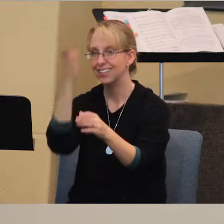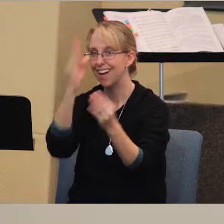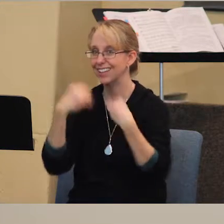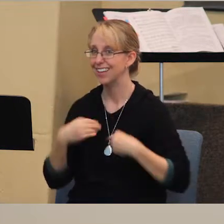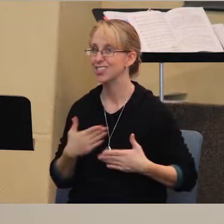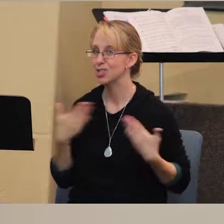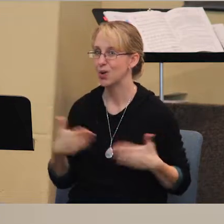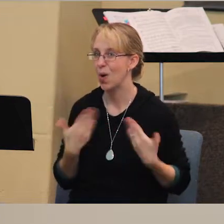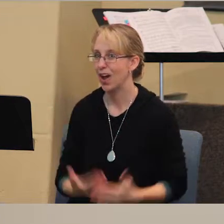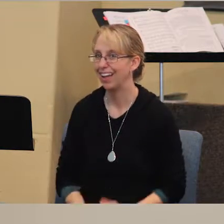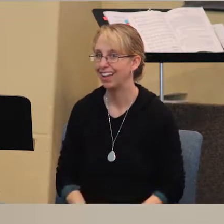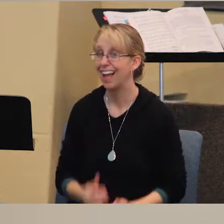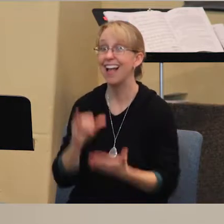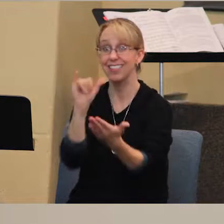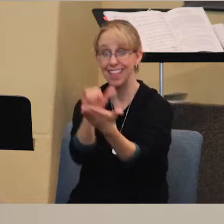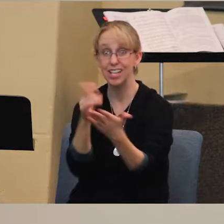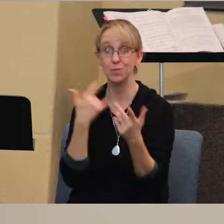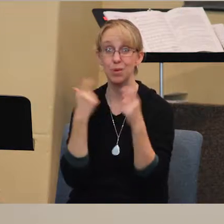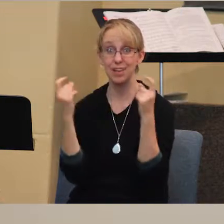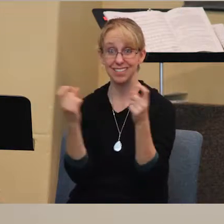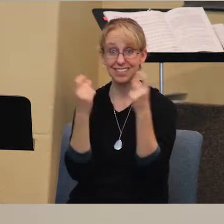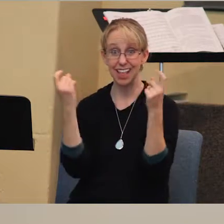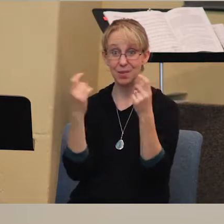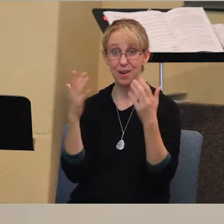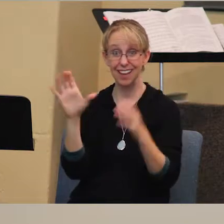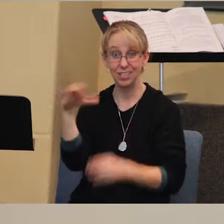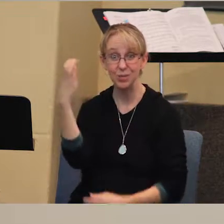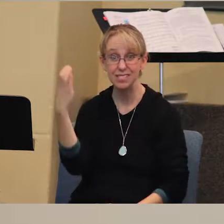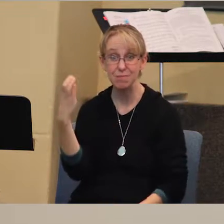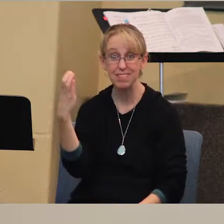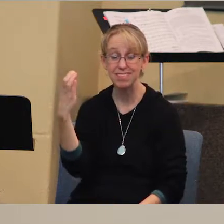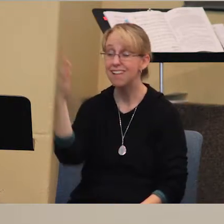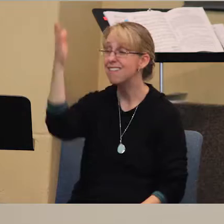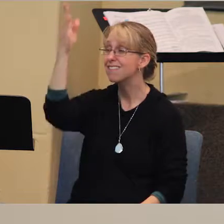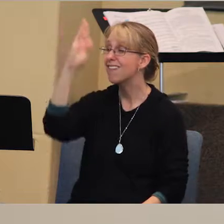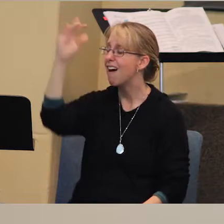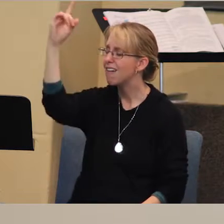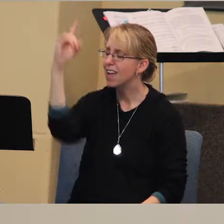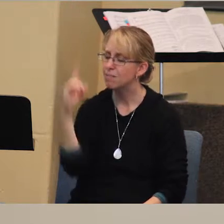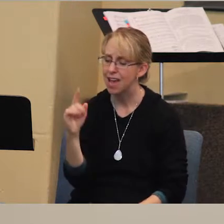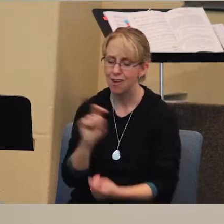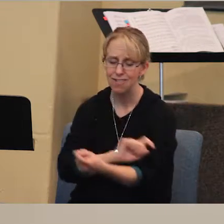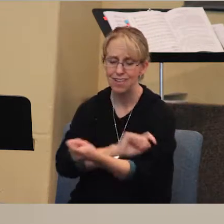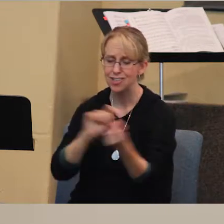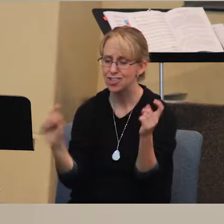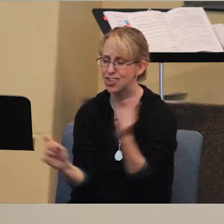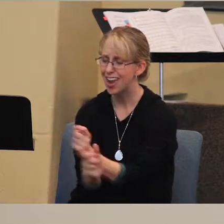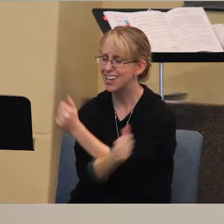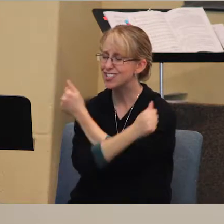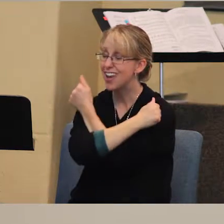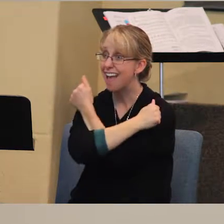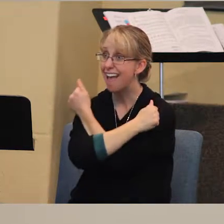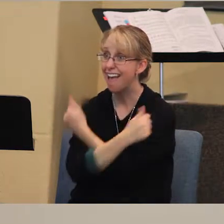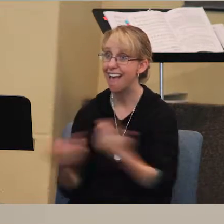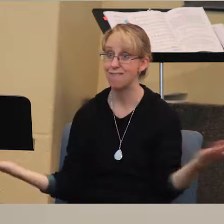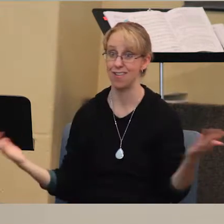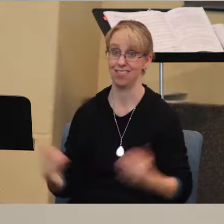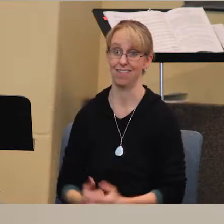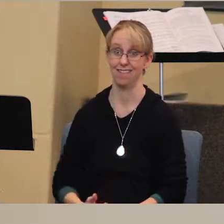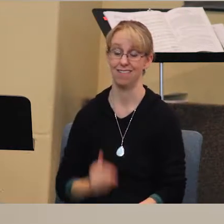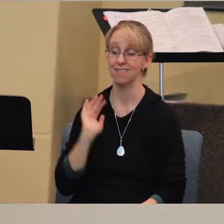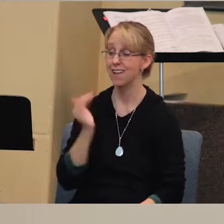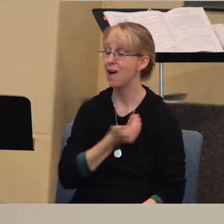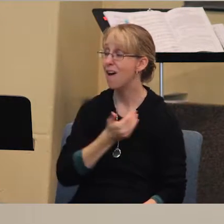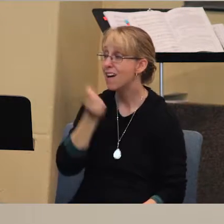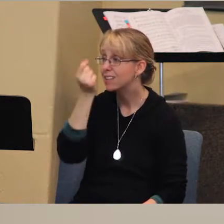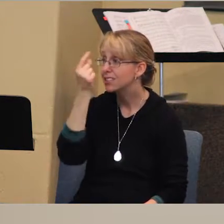that's what we celebrate at Christmas, is that God came and he literally changed everything. And so our understanding begins to